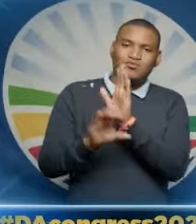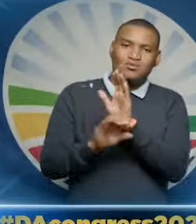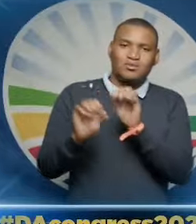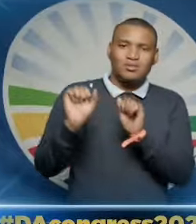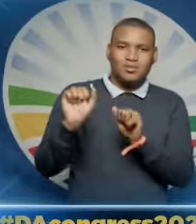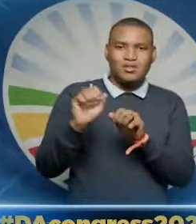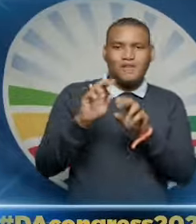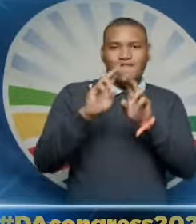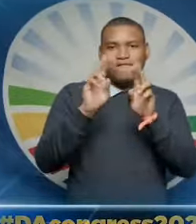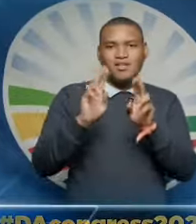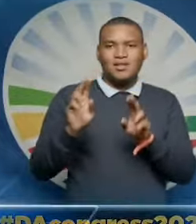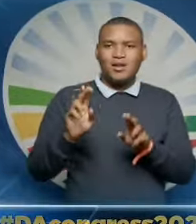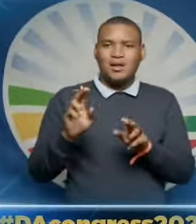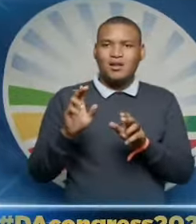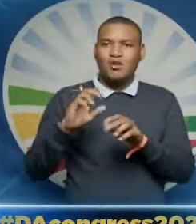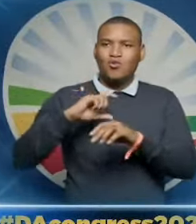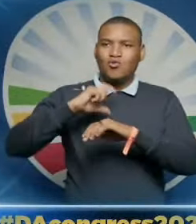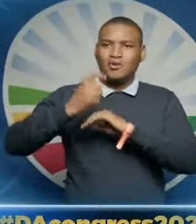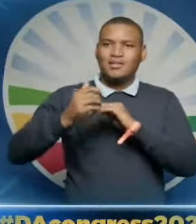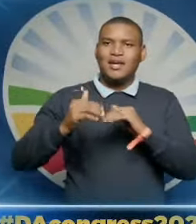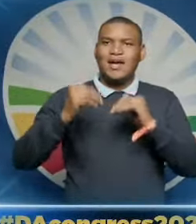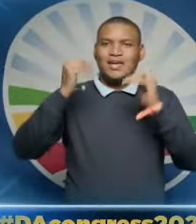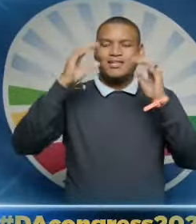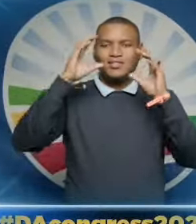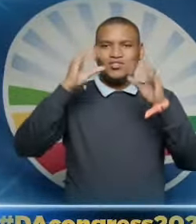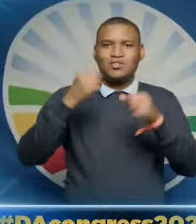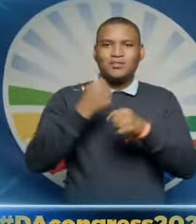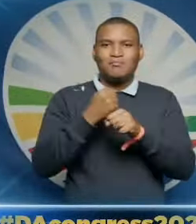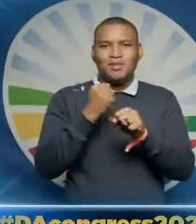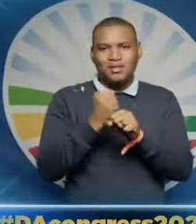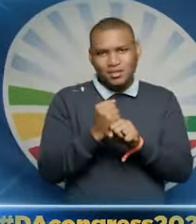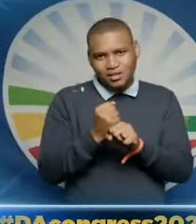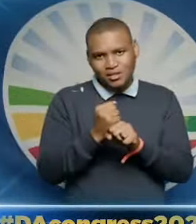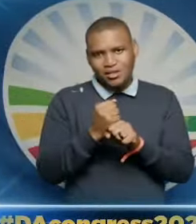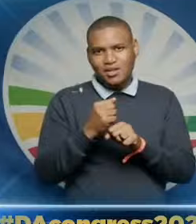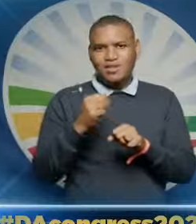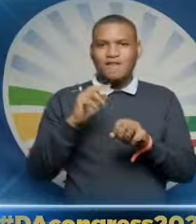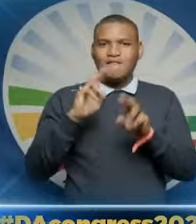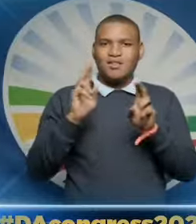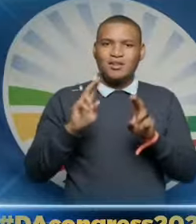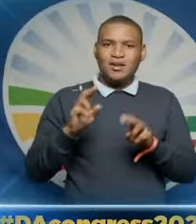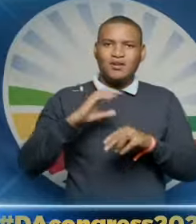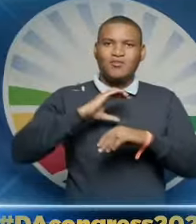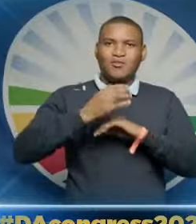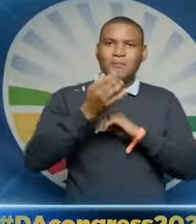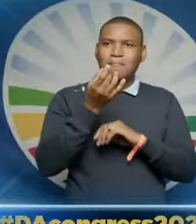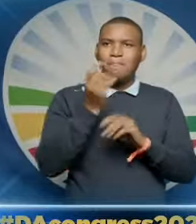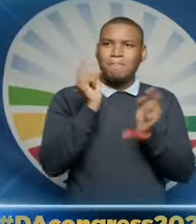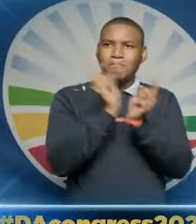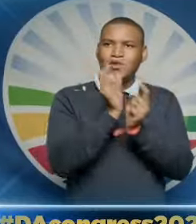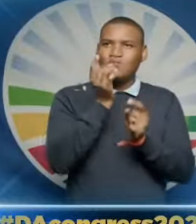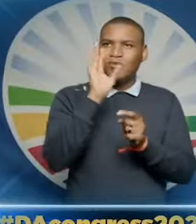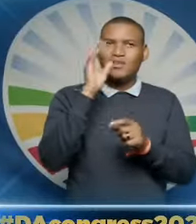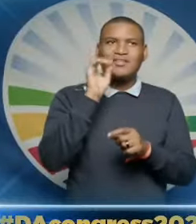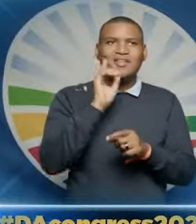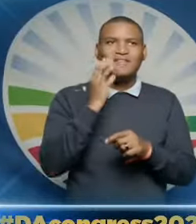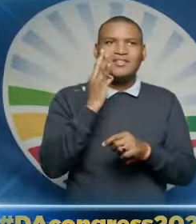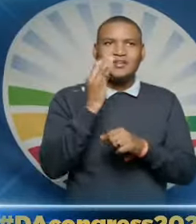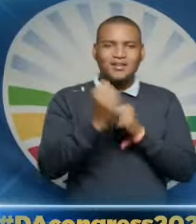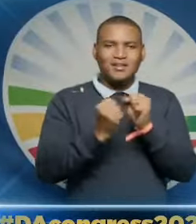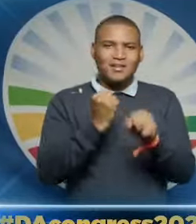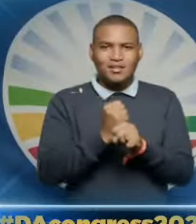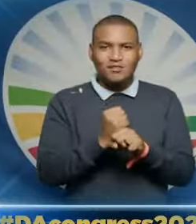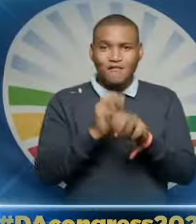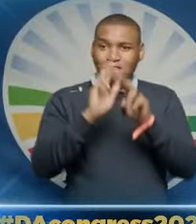Federal Congress is the highest decision-making body inside the party. The Federal Congress meets once every 3 years. And so